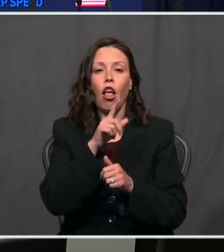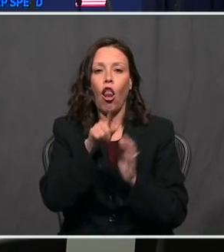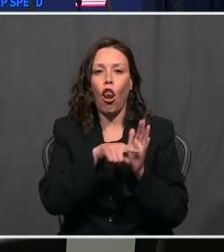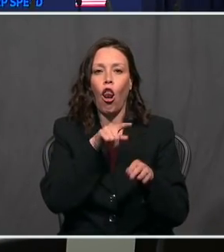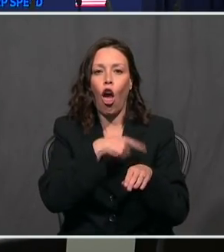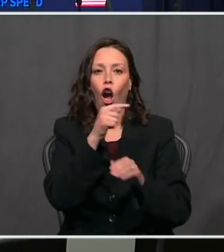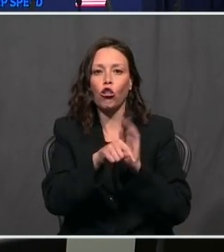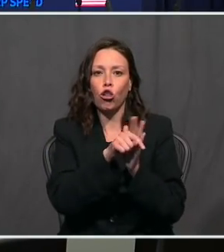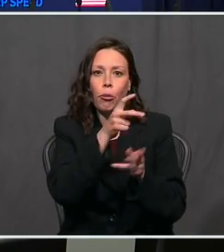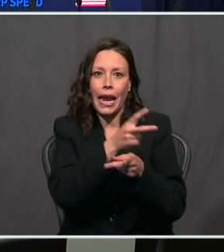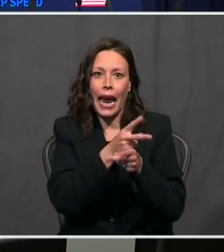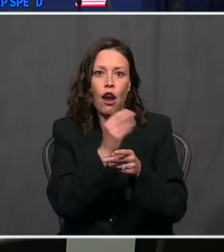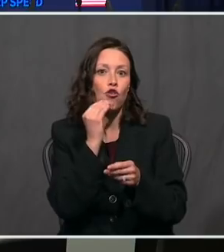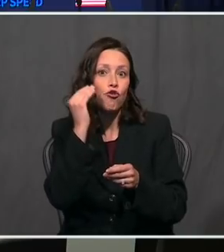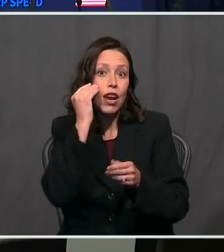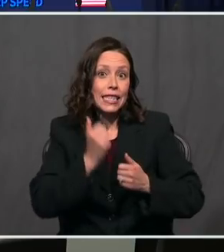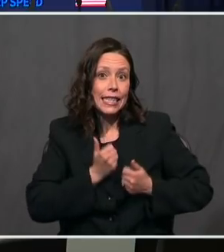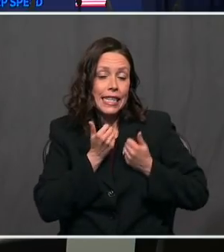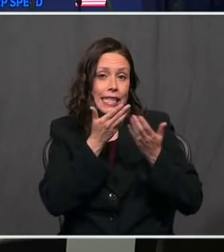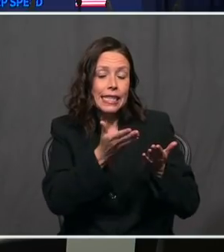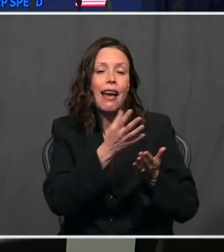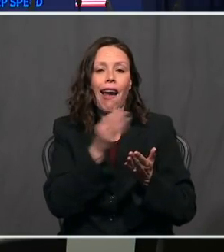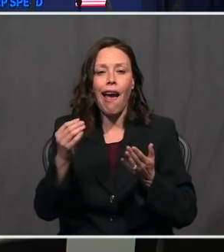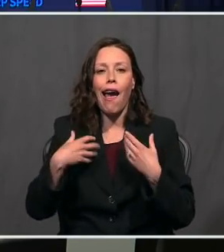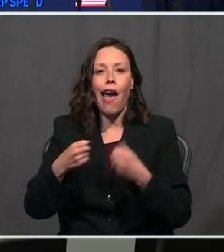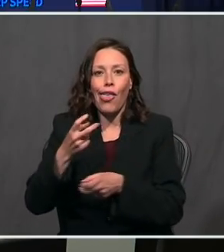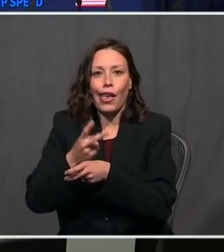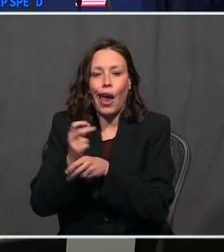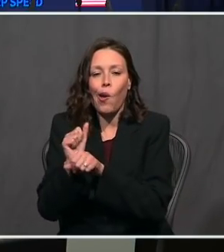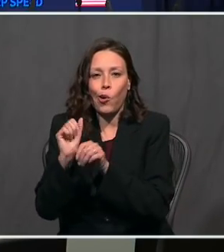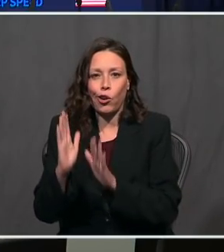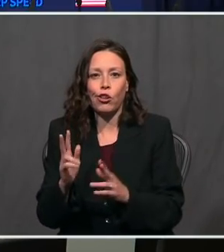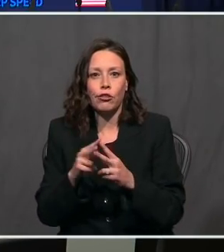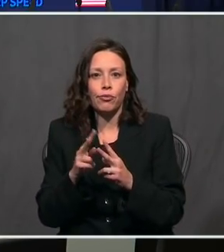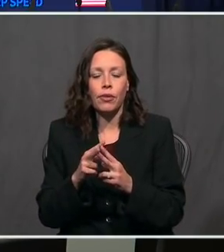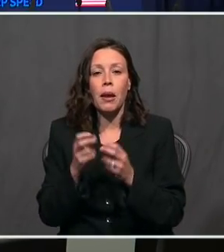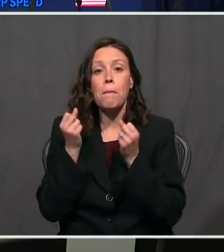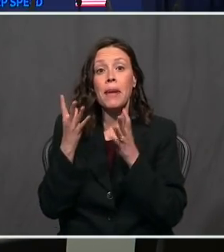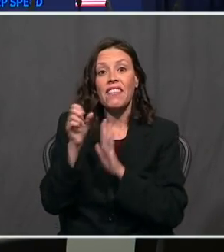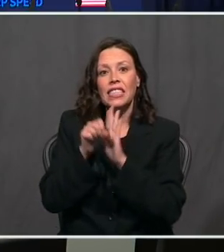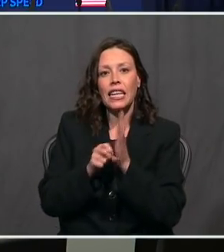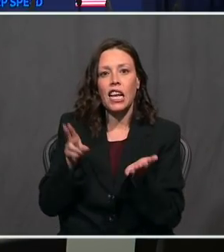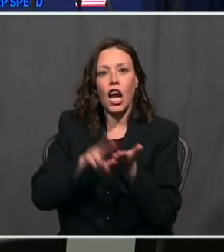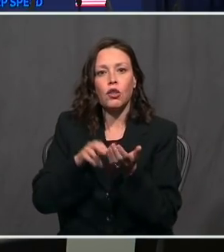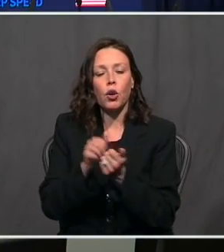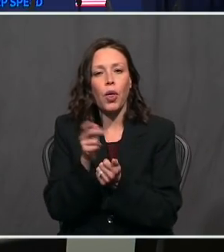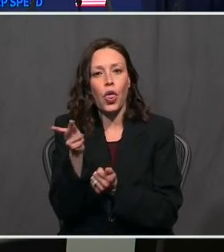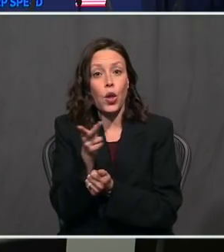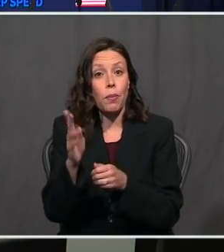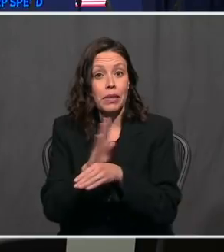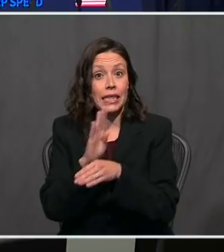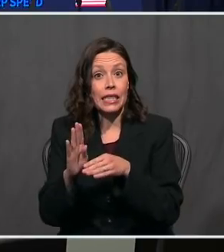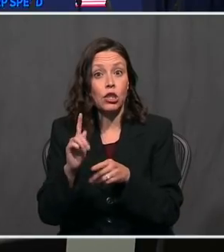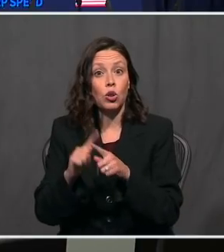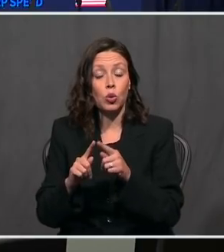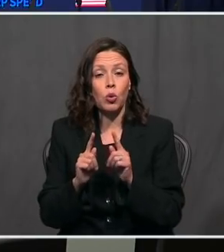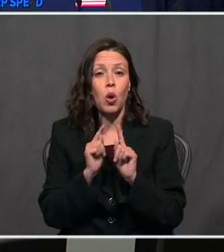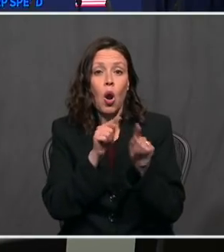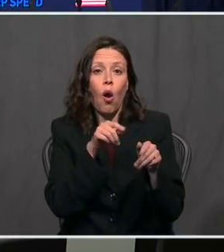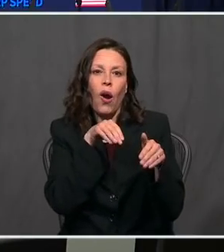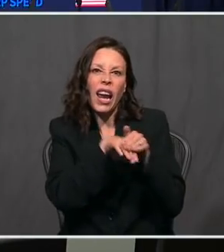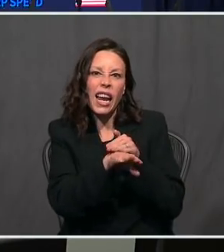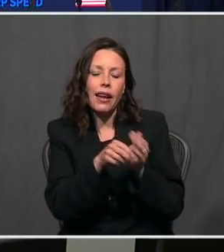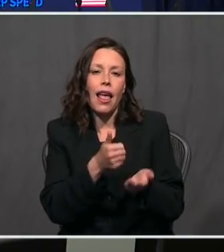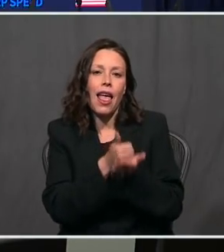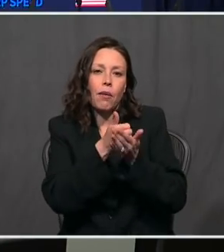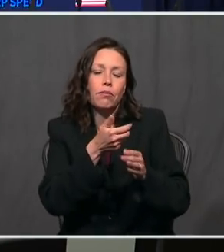care residents. And I know that many of the states, as Paul was saying, have contracted with you all to reach out to their long-term care facilities and to help